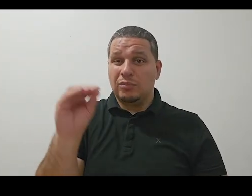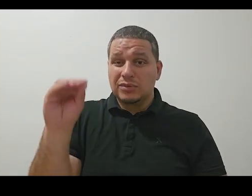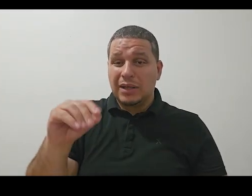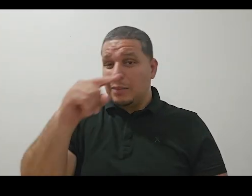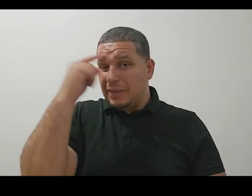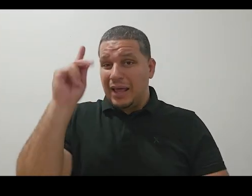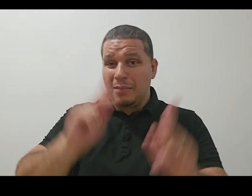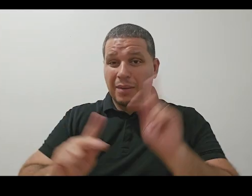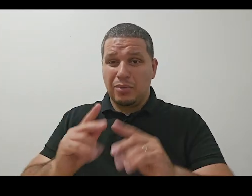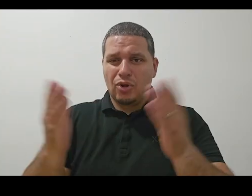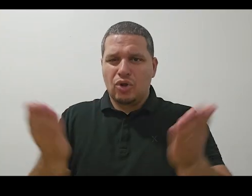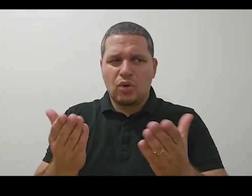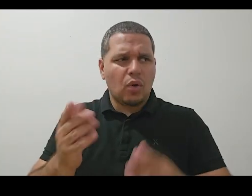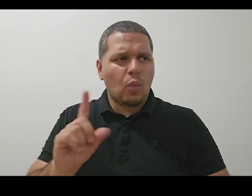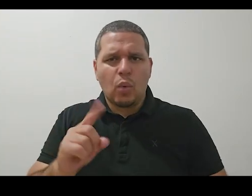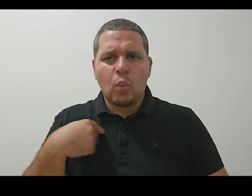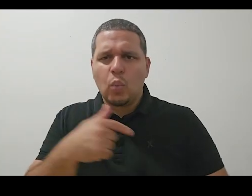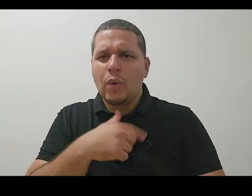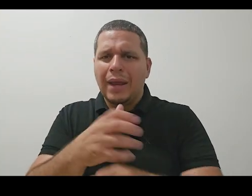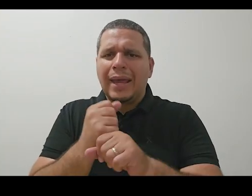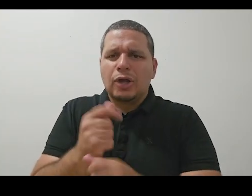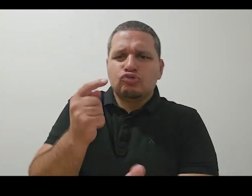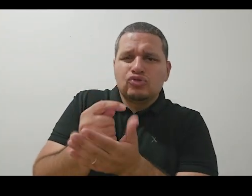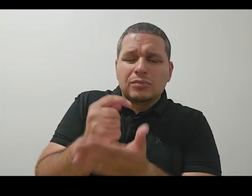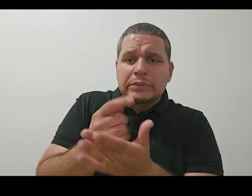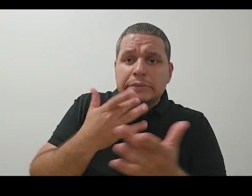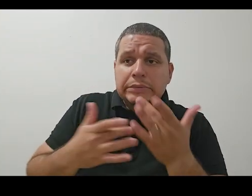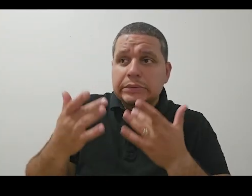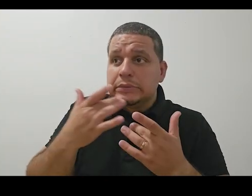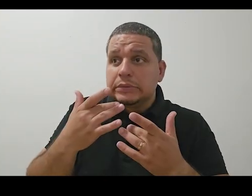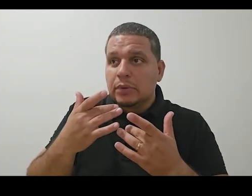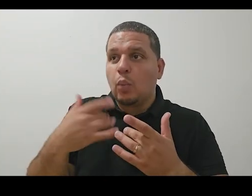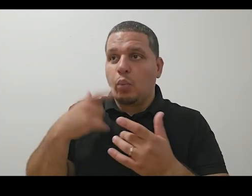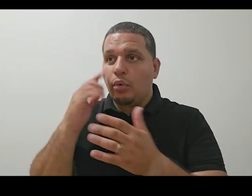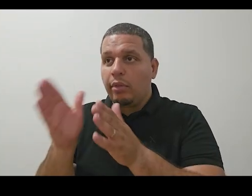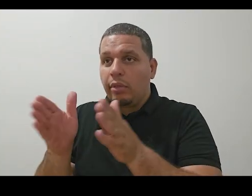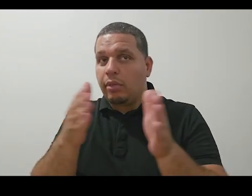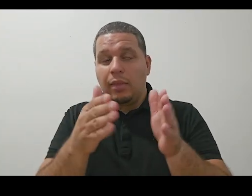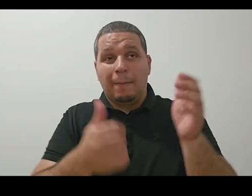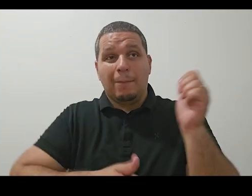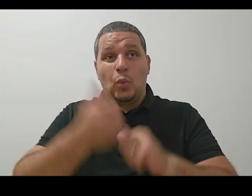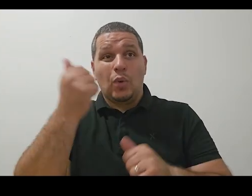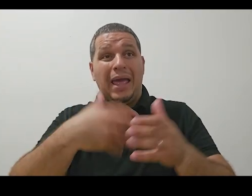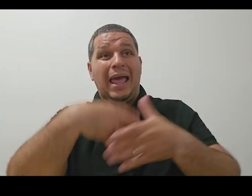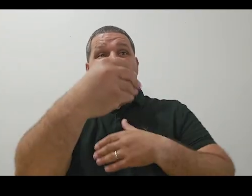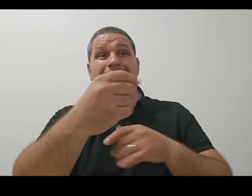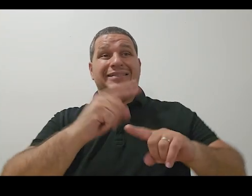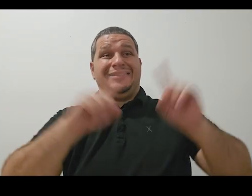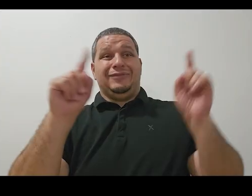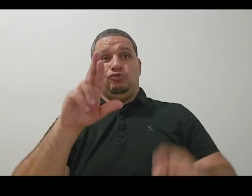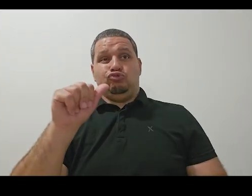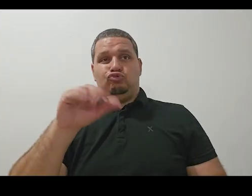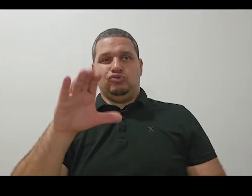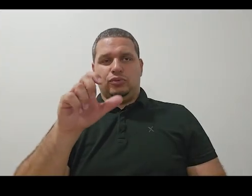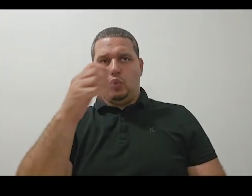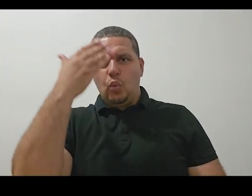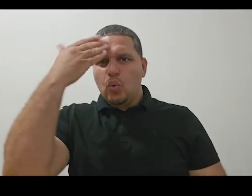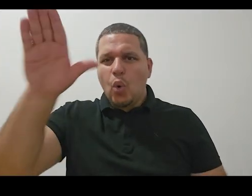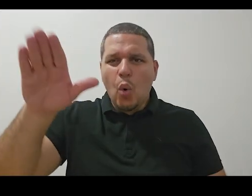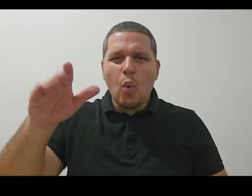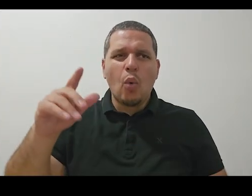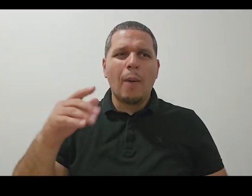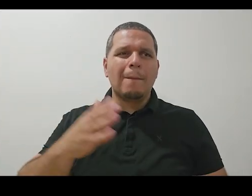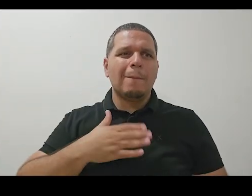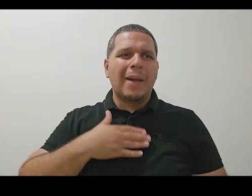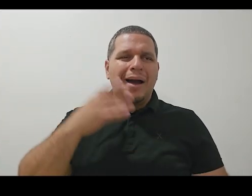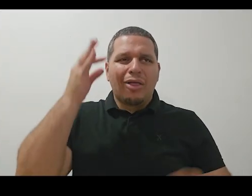of Black people here. So where are we going to get our treatment from? So we're going to get a treatment from people mainly outside of our race who may not even know